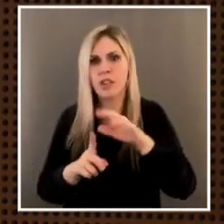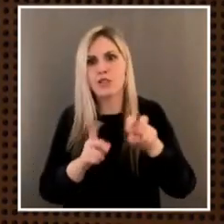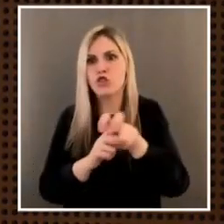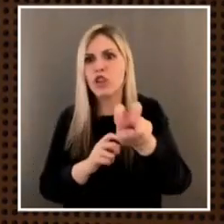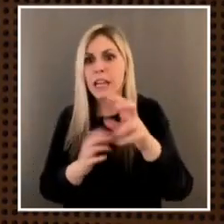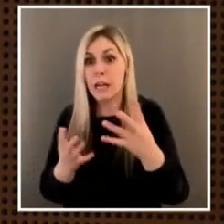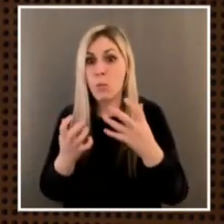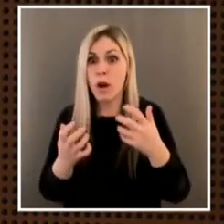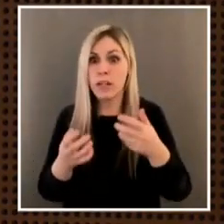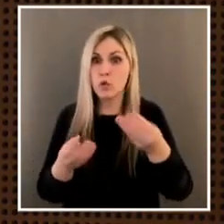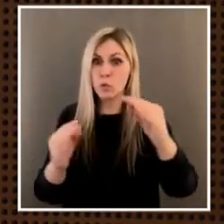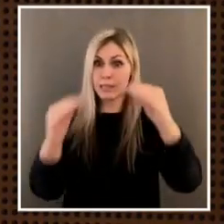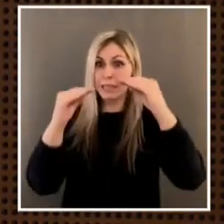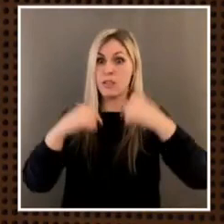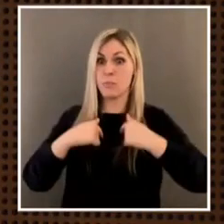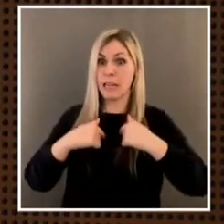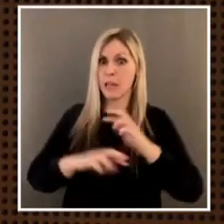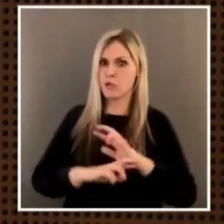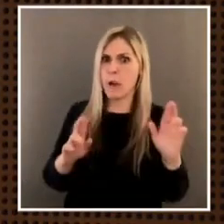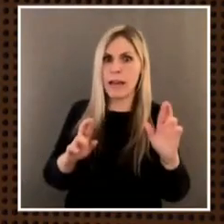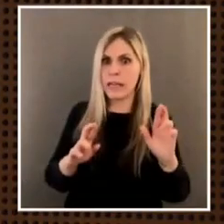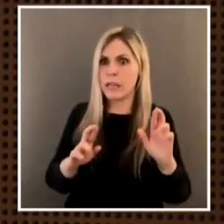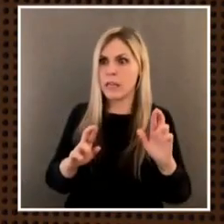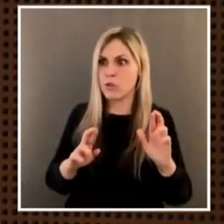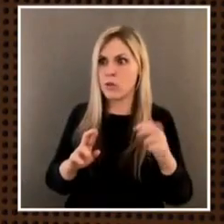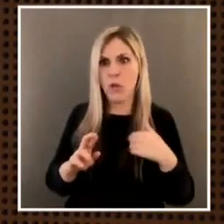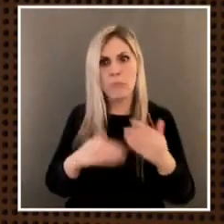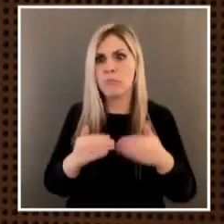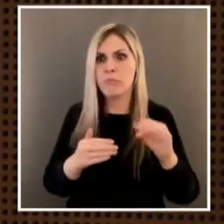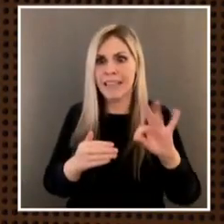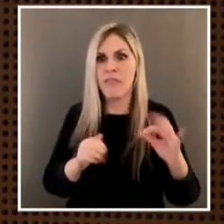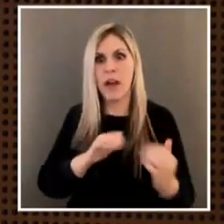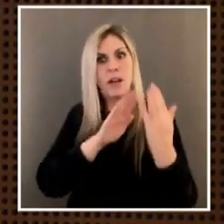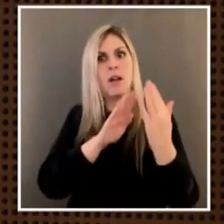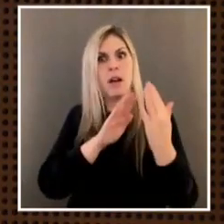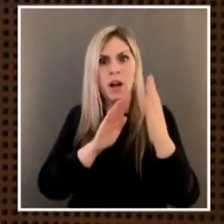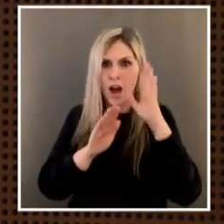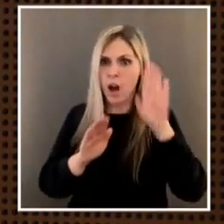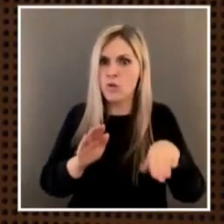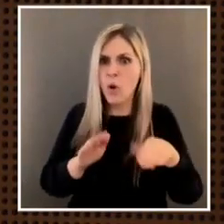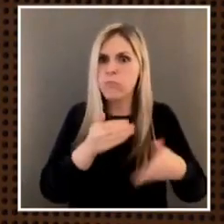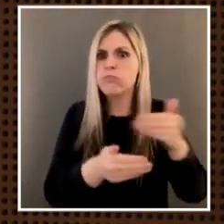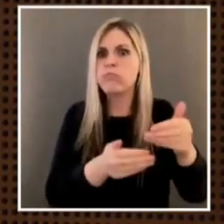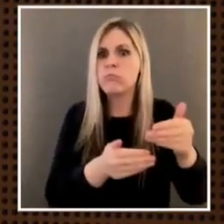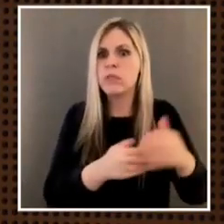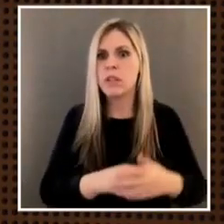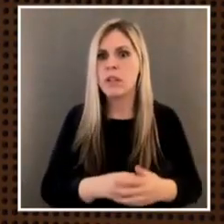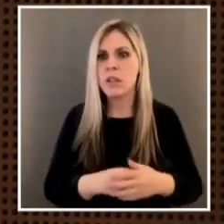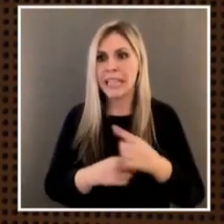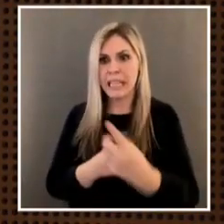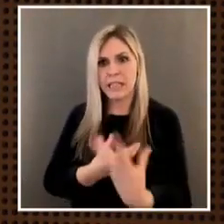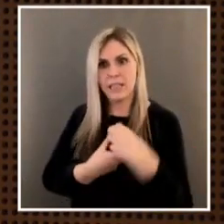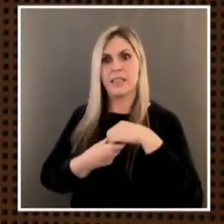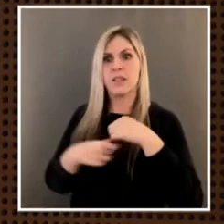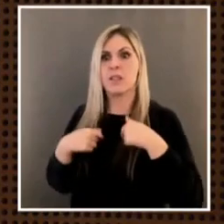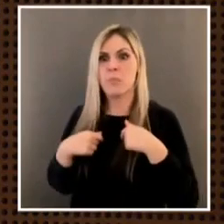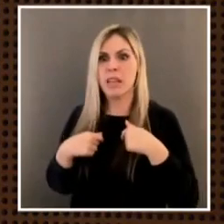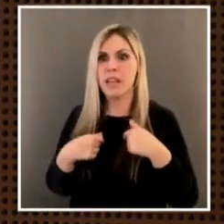ready for them if they happened to me. He instilled in me a desire to be